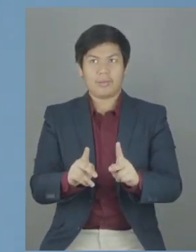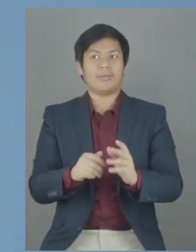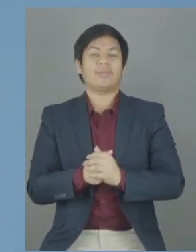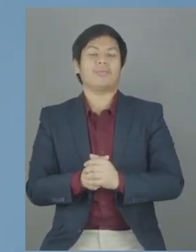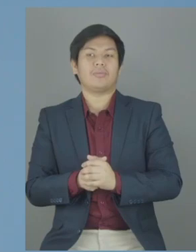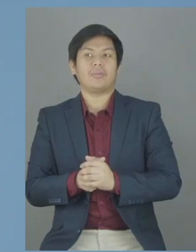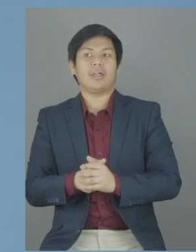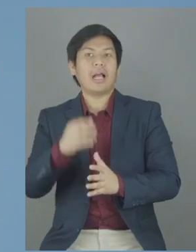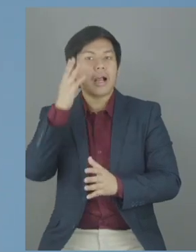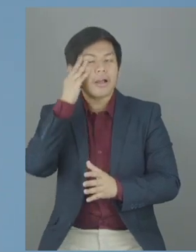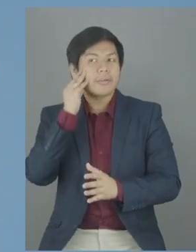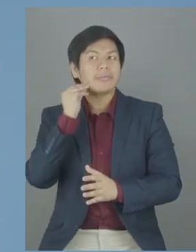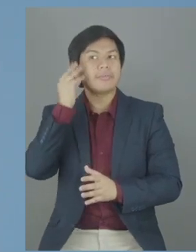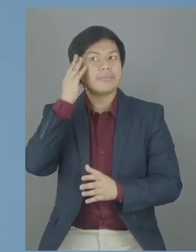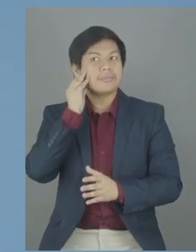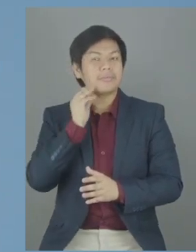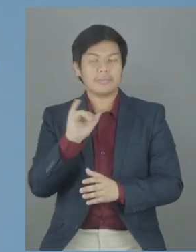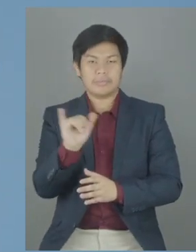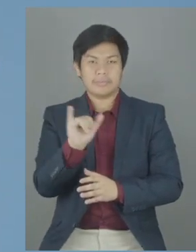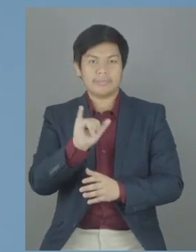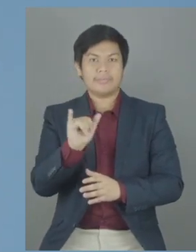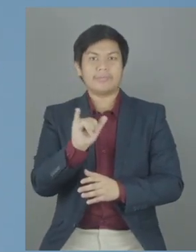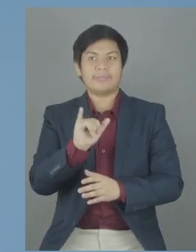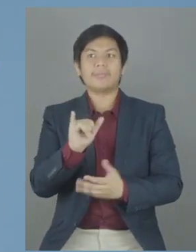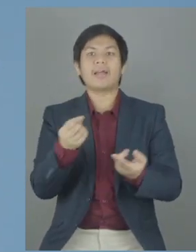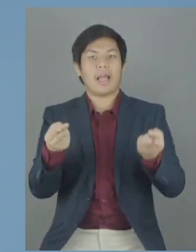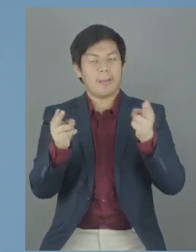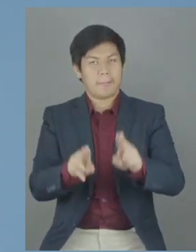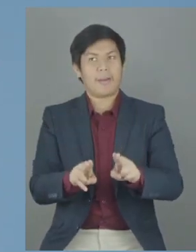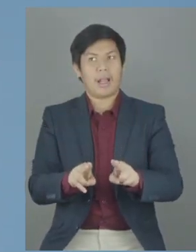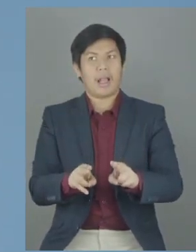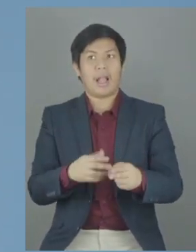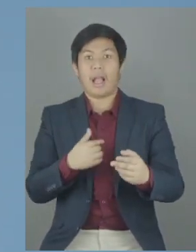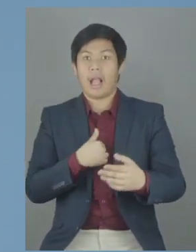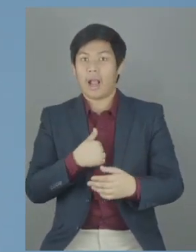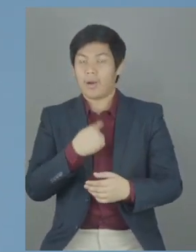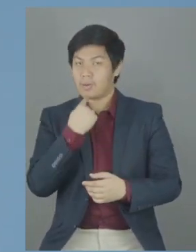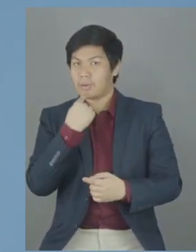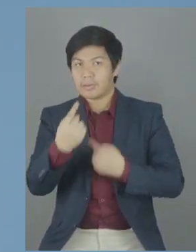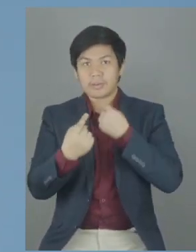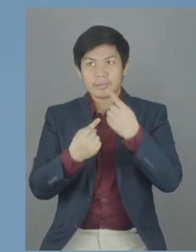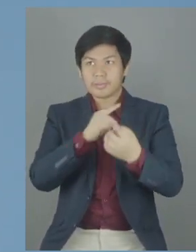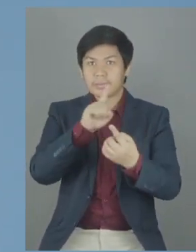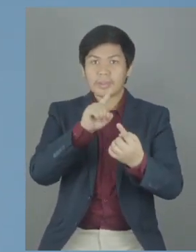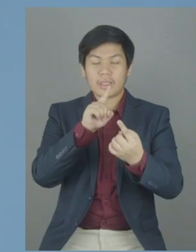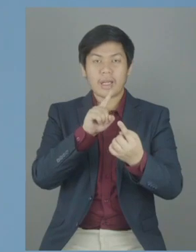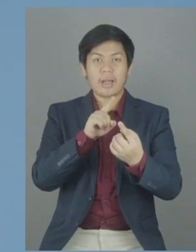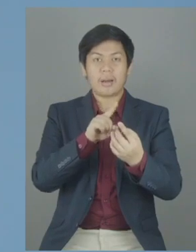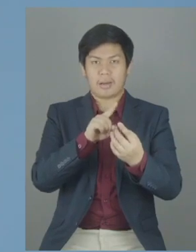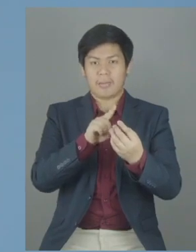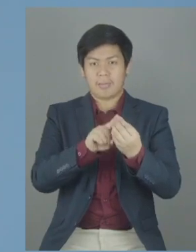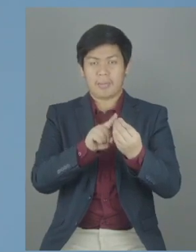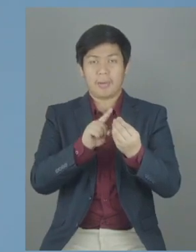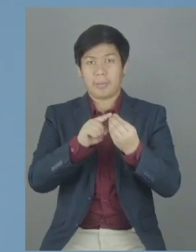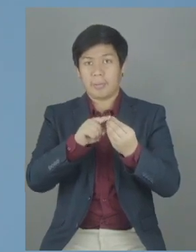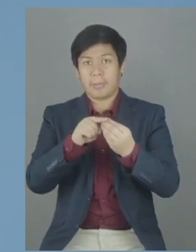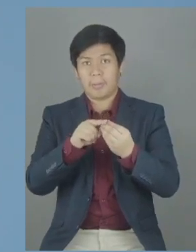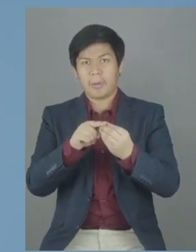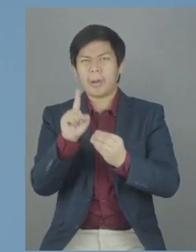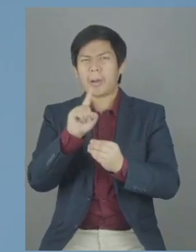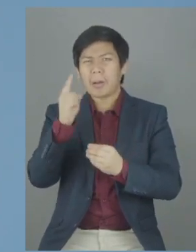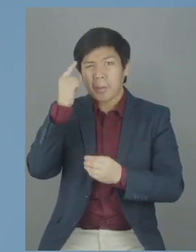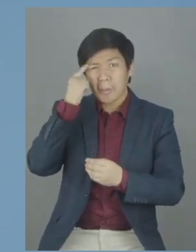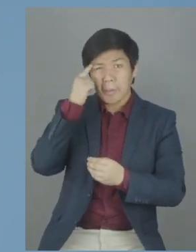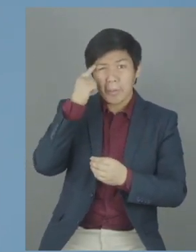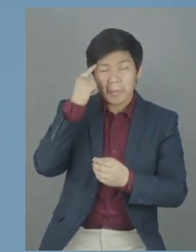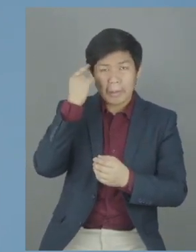to experience the same thing. And I'm not just saying this because of opinion or just a wise